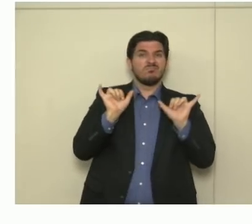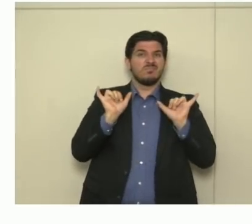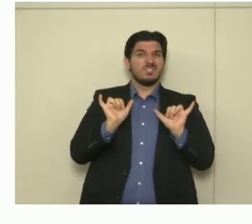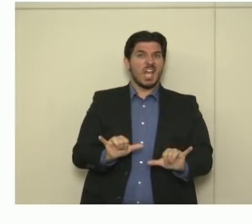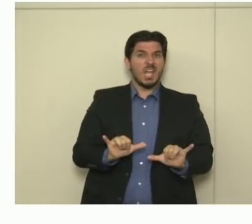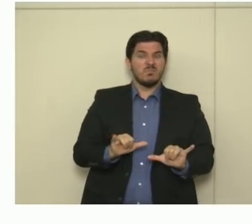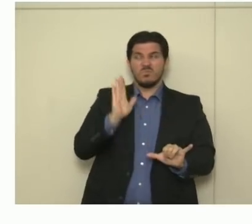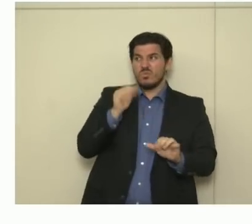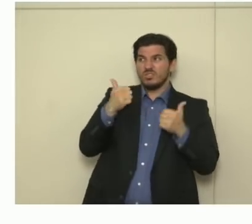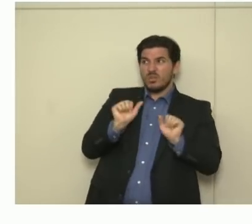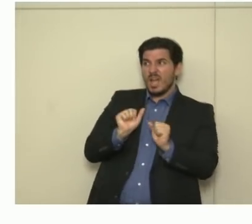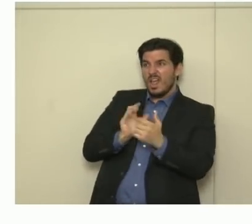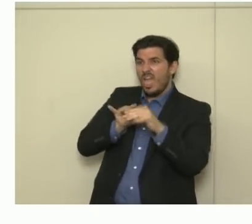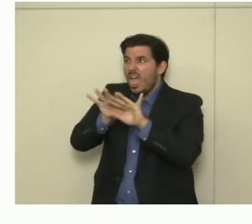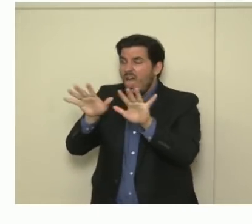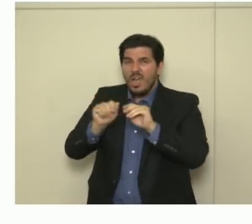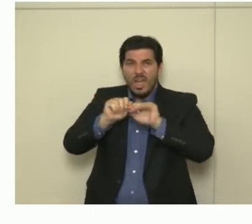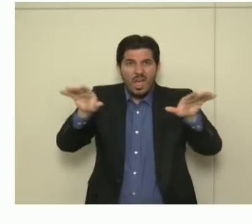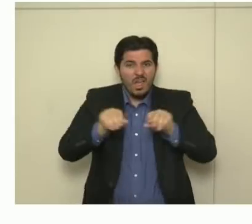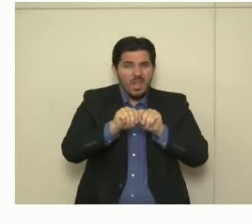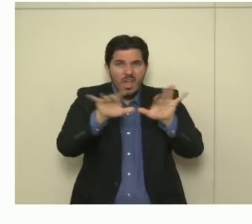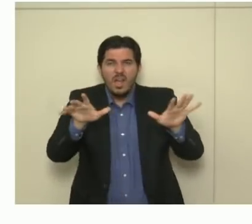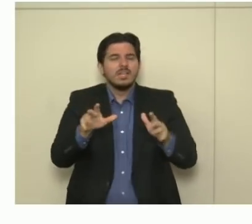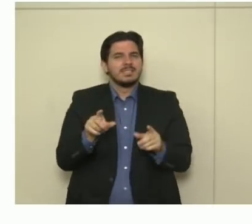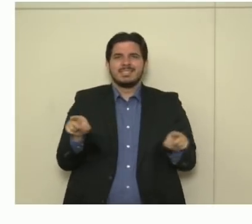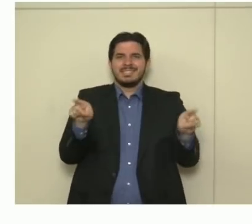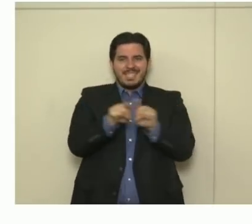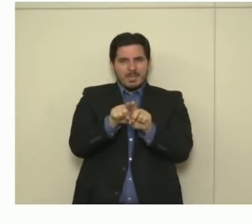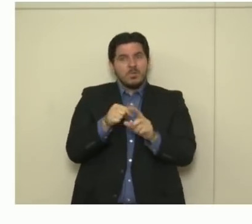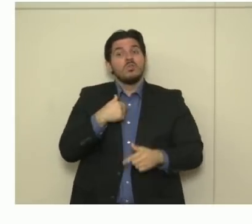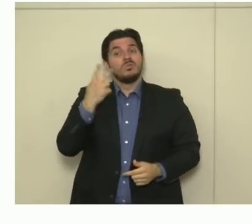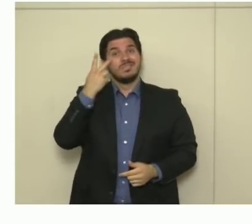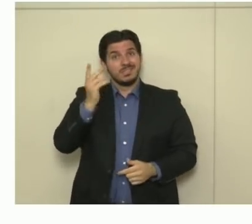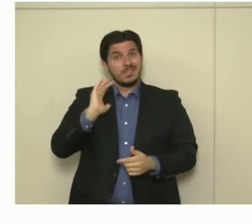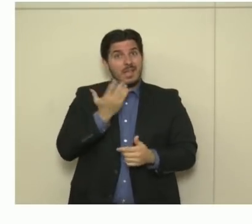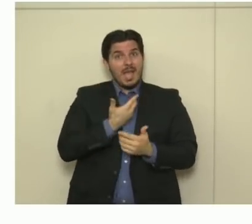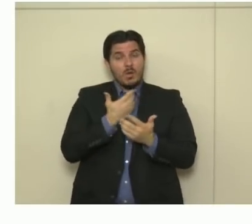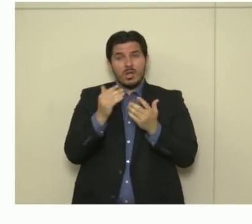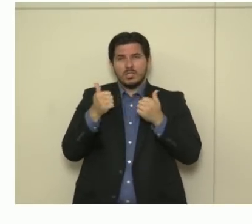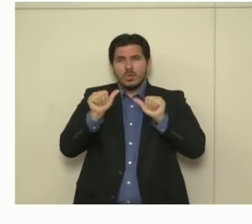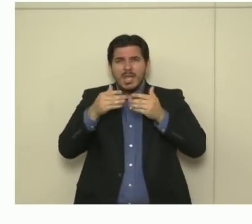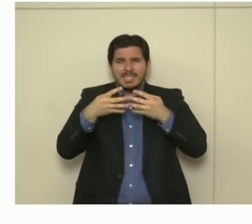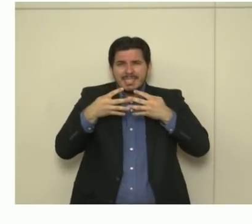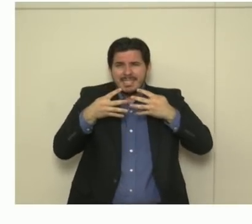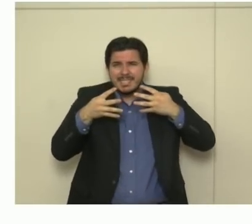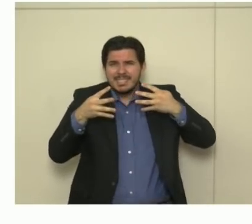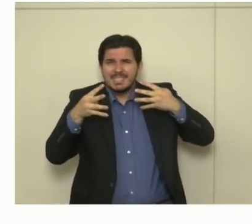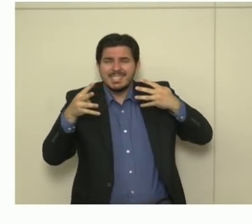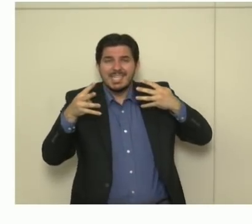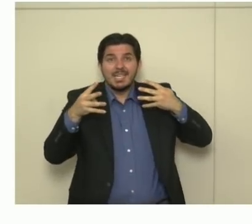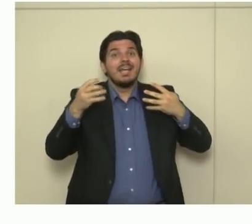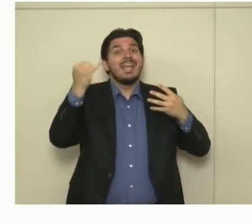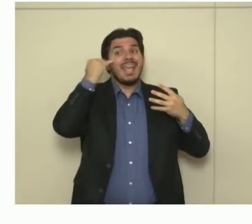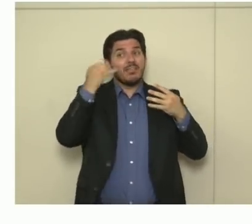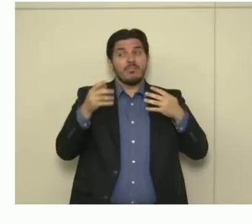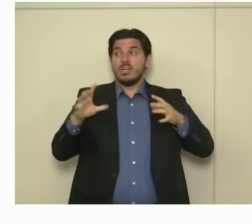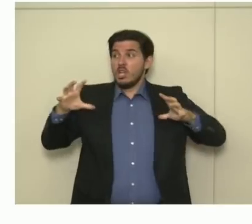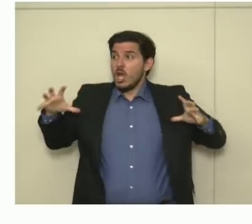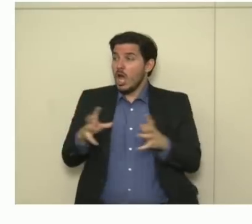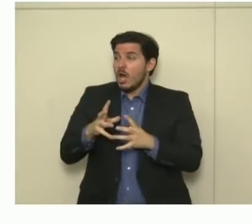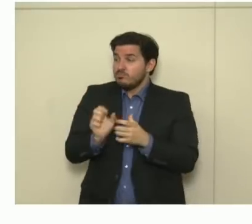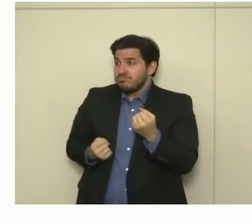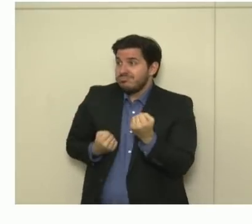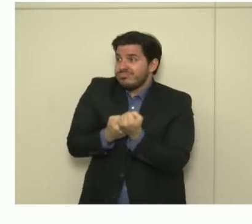can only proceed with this very gradual reopening if we all continue to pull together and we continue to do things to